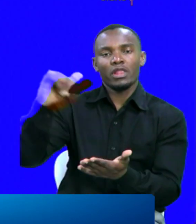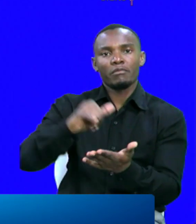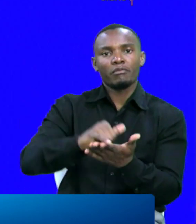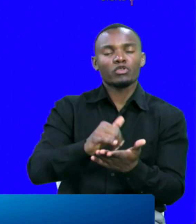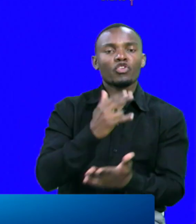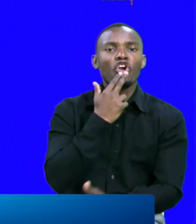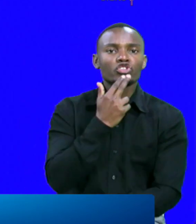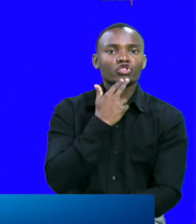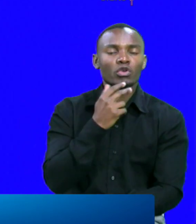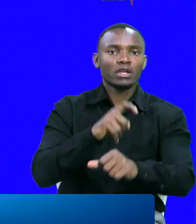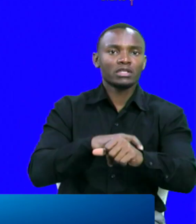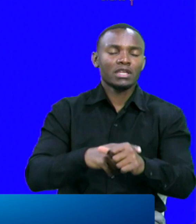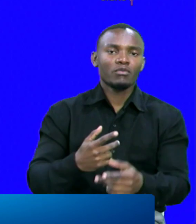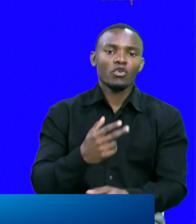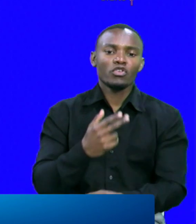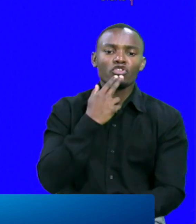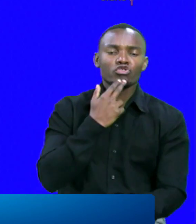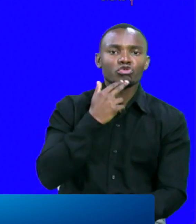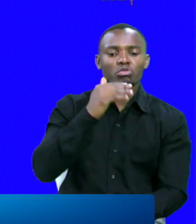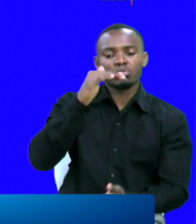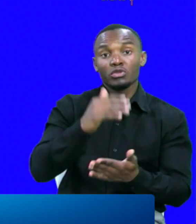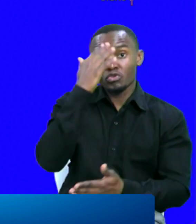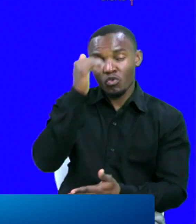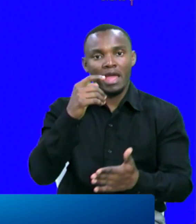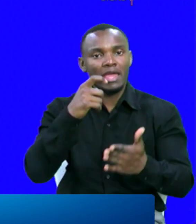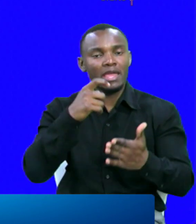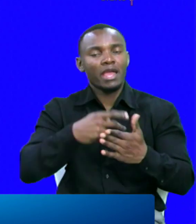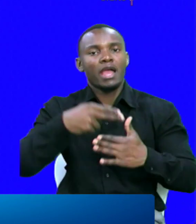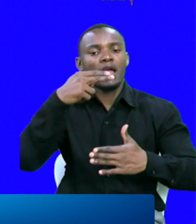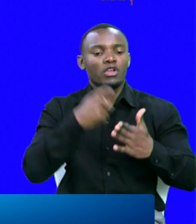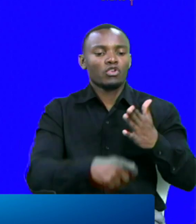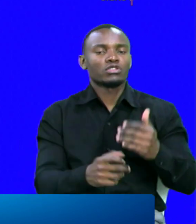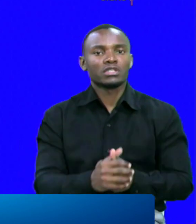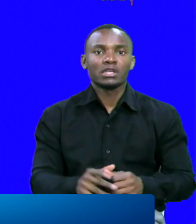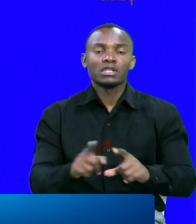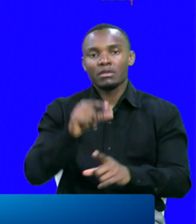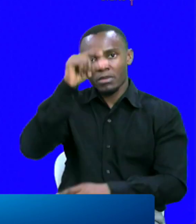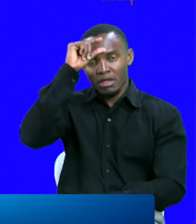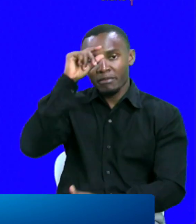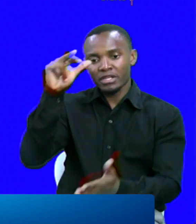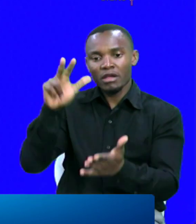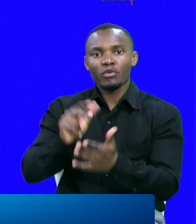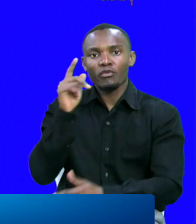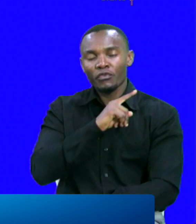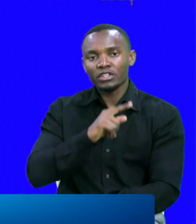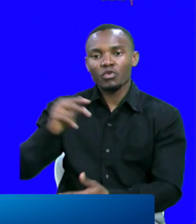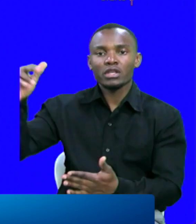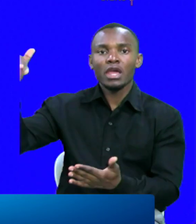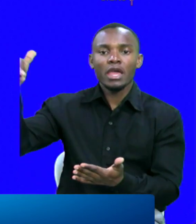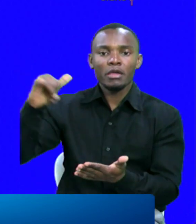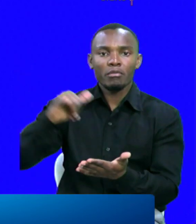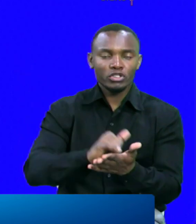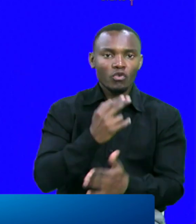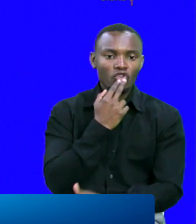of debt distress. And Kenya to import sugar as a cane shortage is blamed for